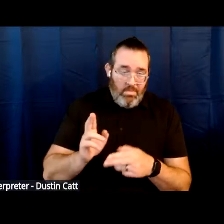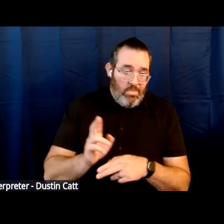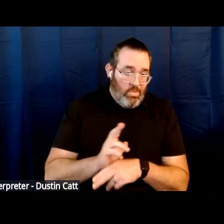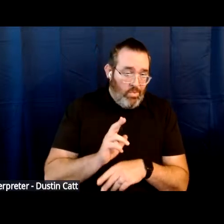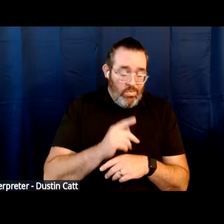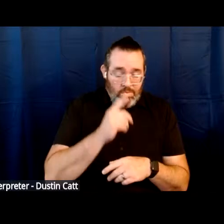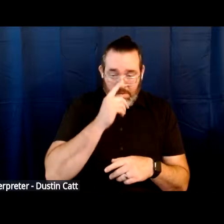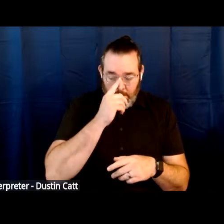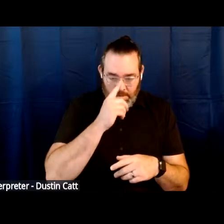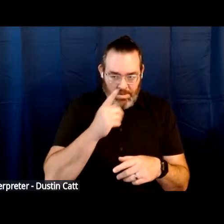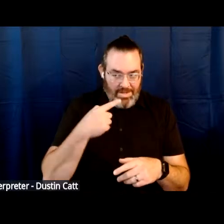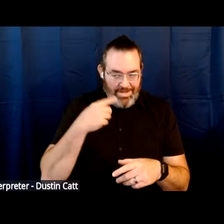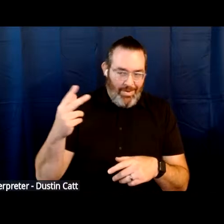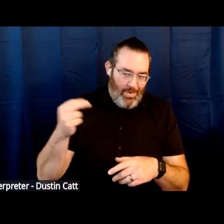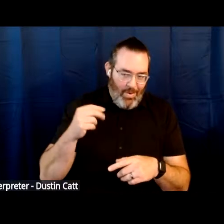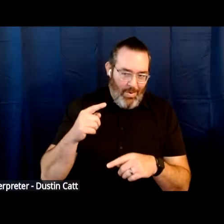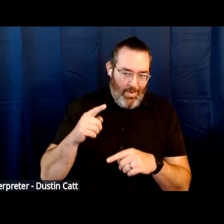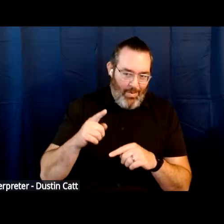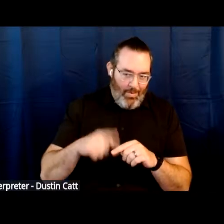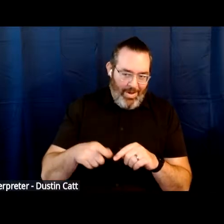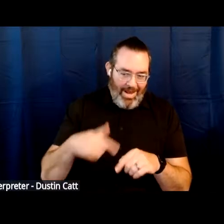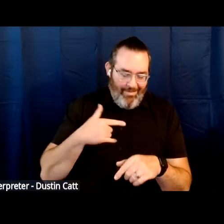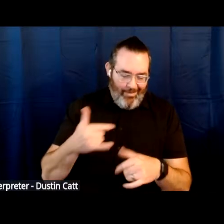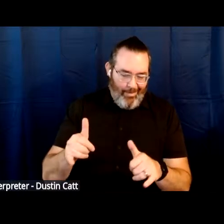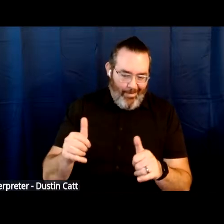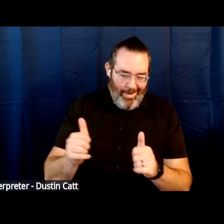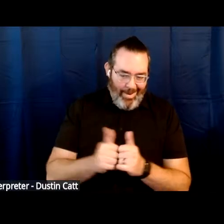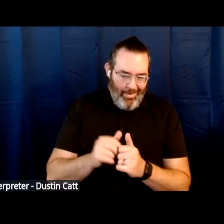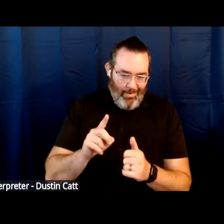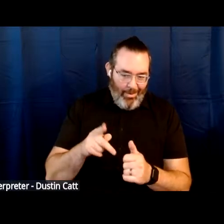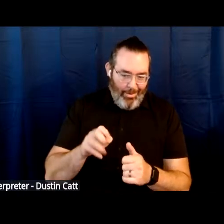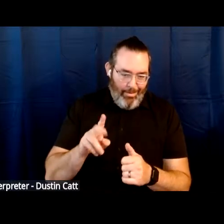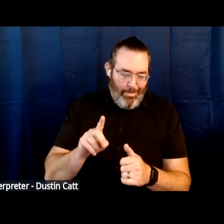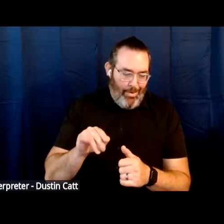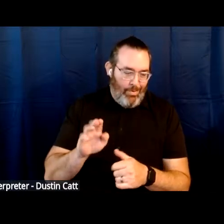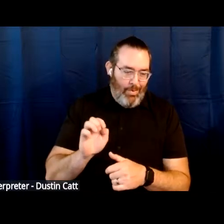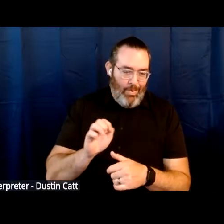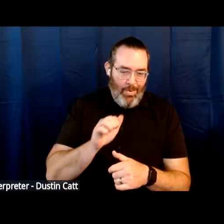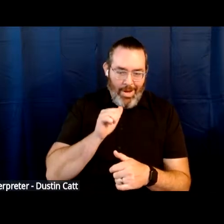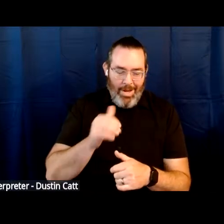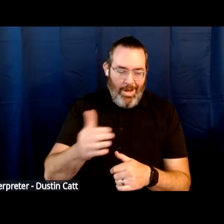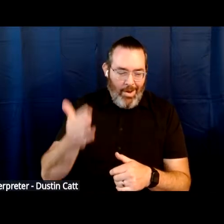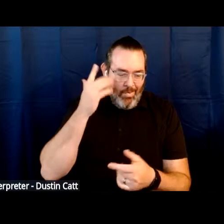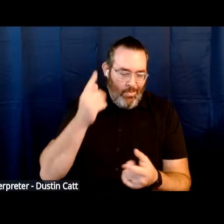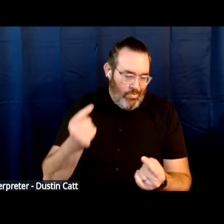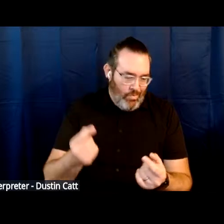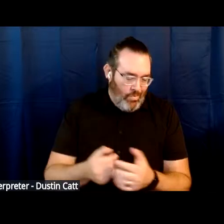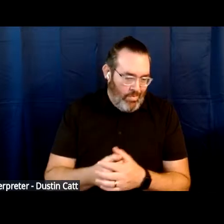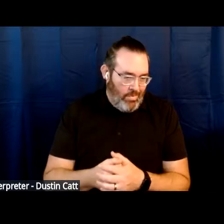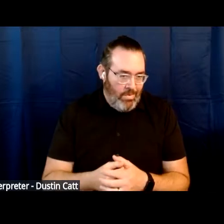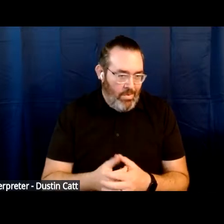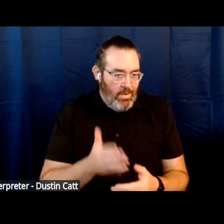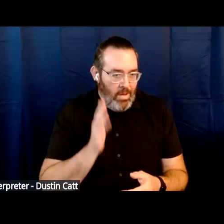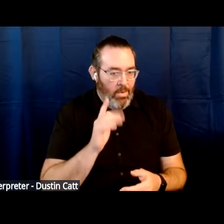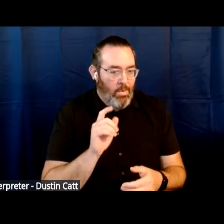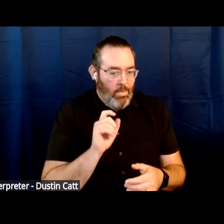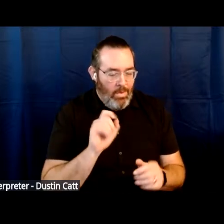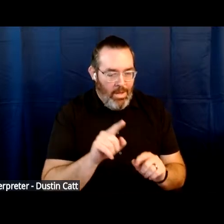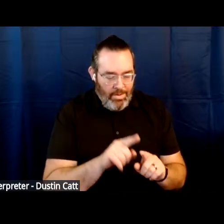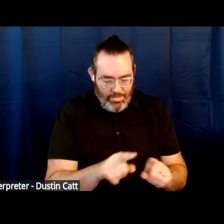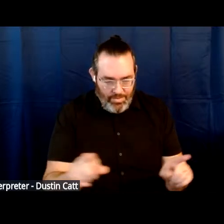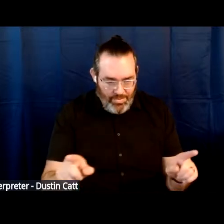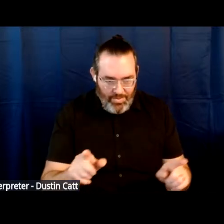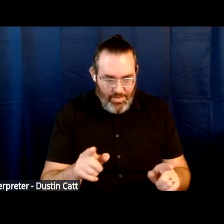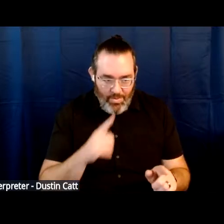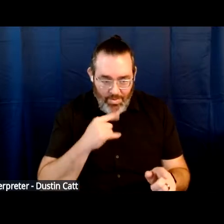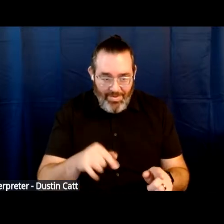answer is no. We can't have you playing around with prednisone and not knowing what you're doing. So I would ask all of you who are in these